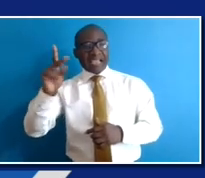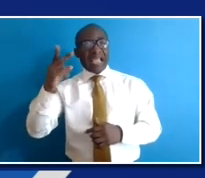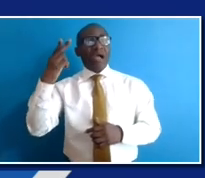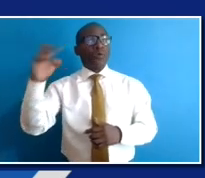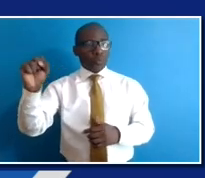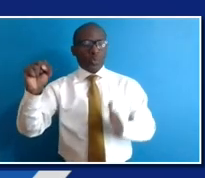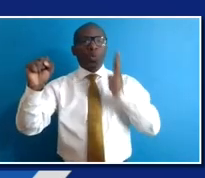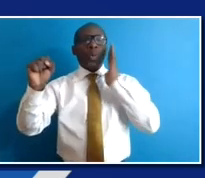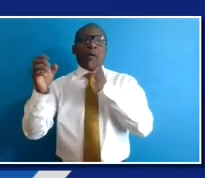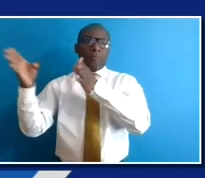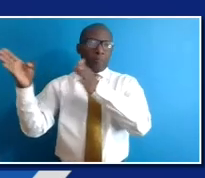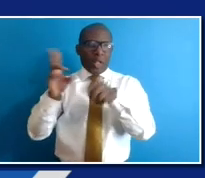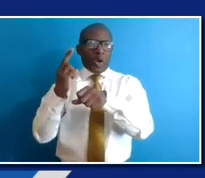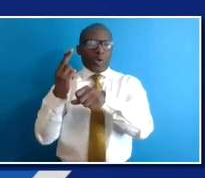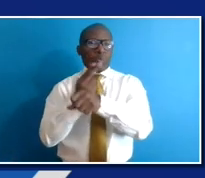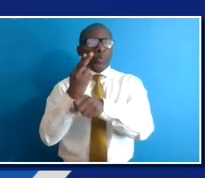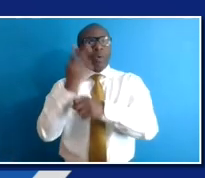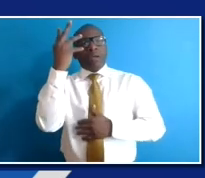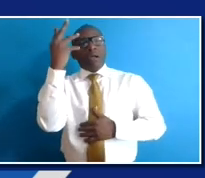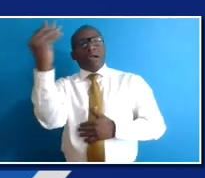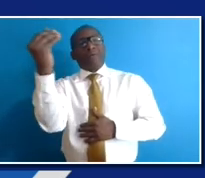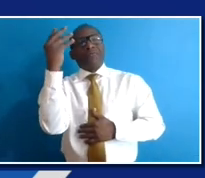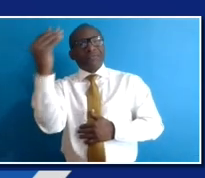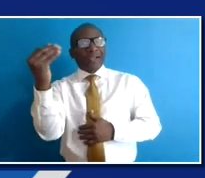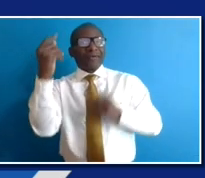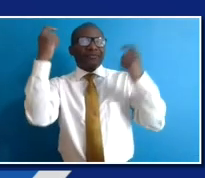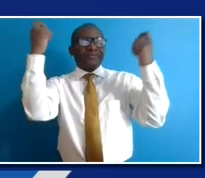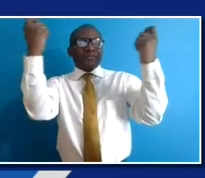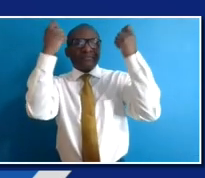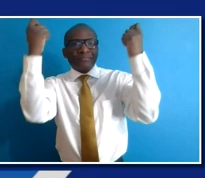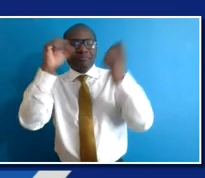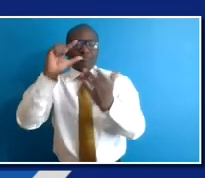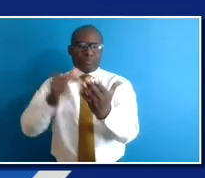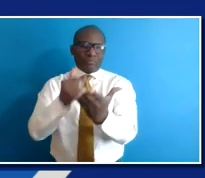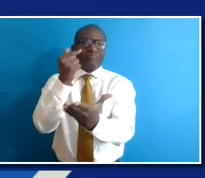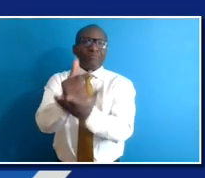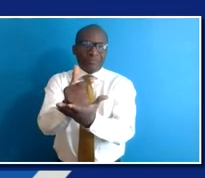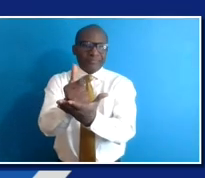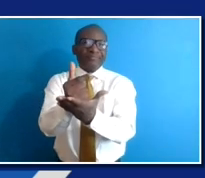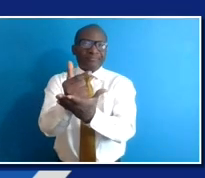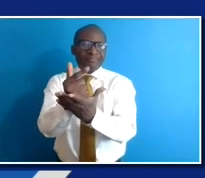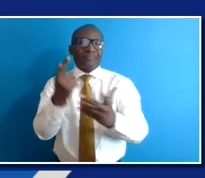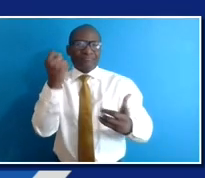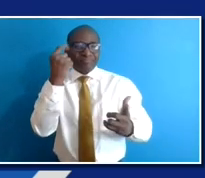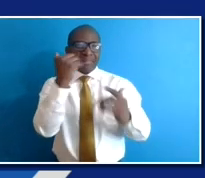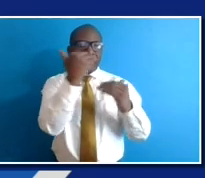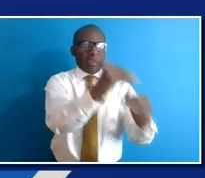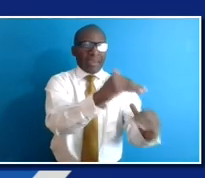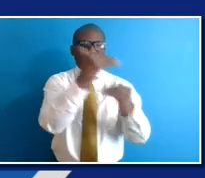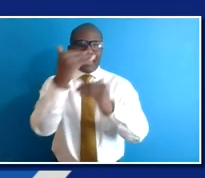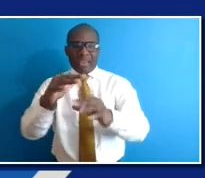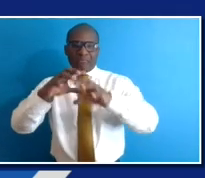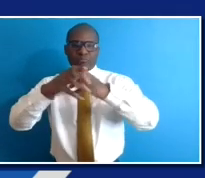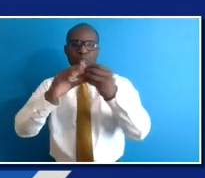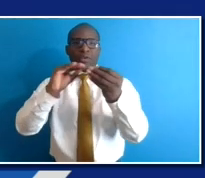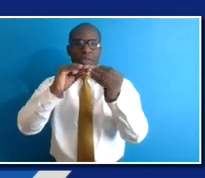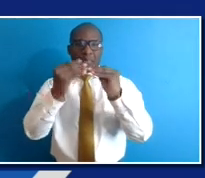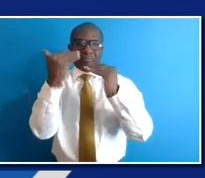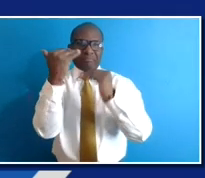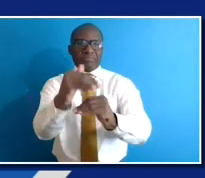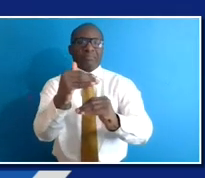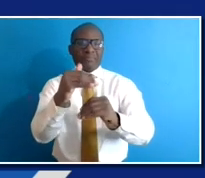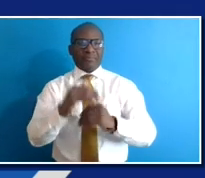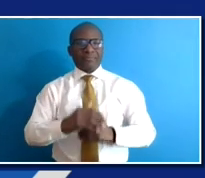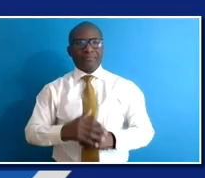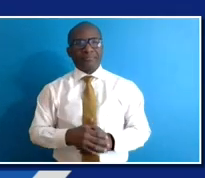We encourage you, if you live anywhere in Westchester County, on days when we're not filled to the gills, there's ample parking, not just here, but we'll use the outer